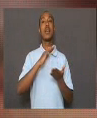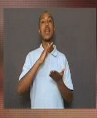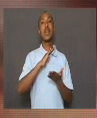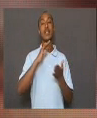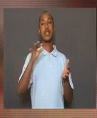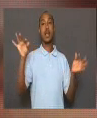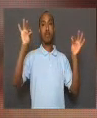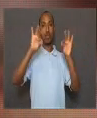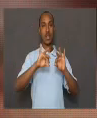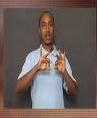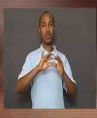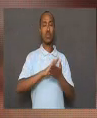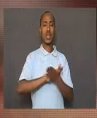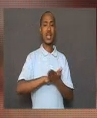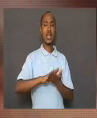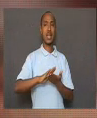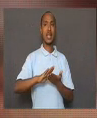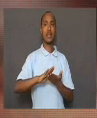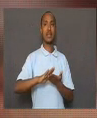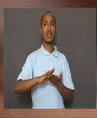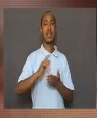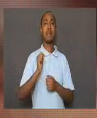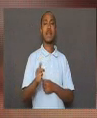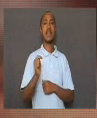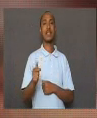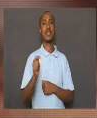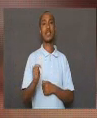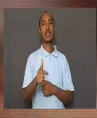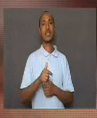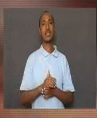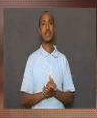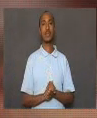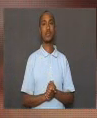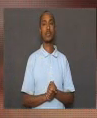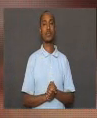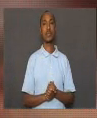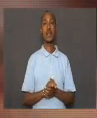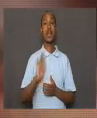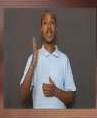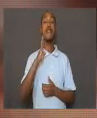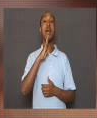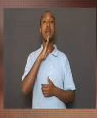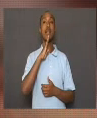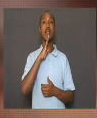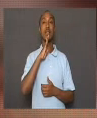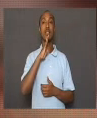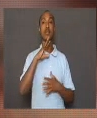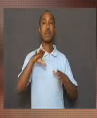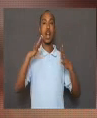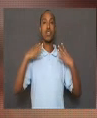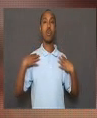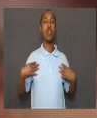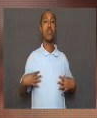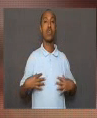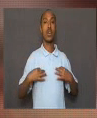is important to clean it up immediately. If a base gets splashed